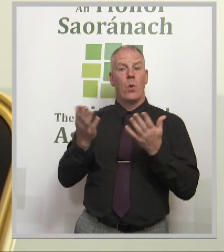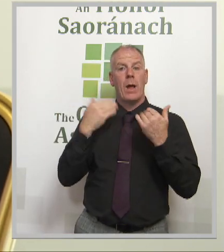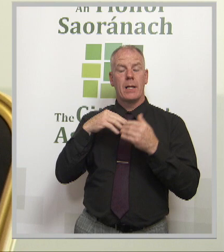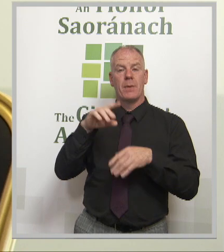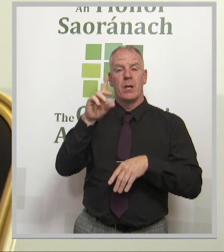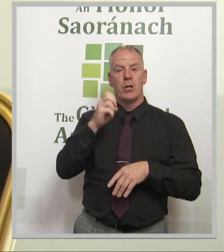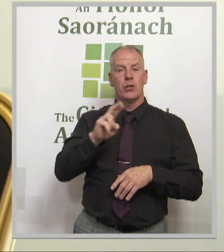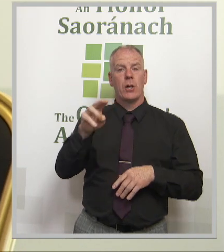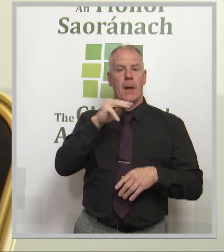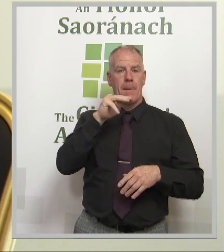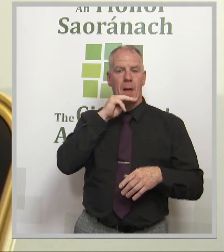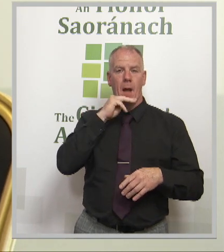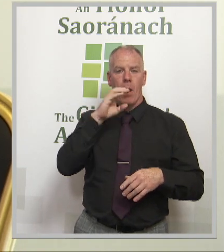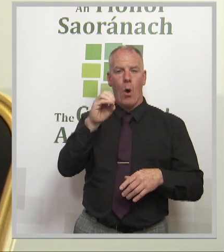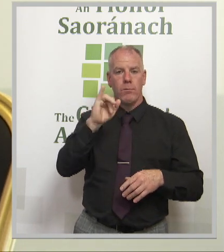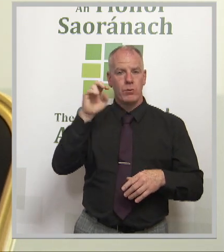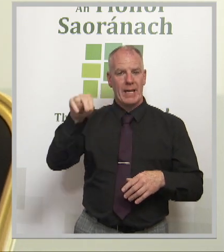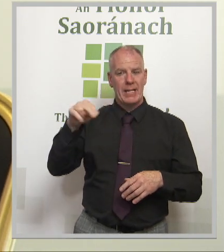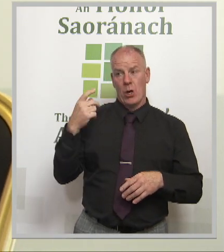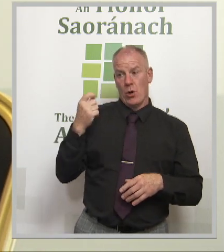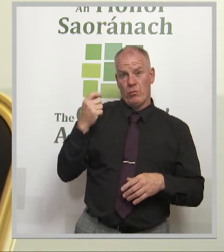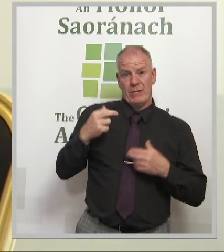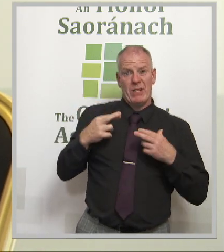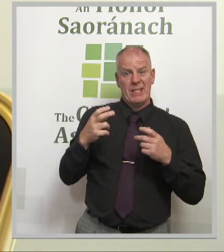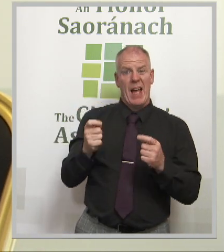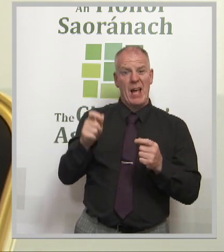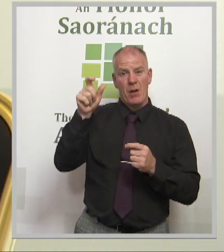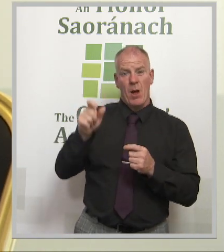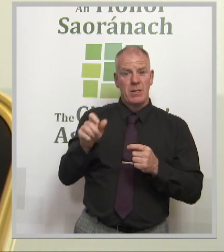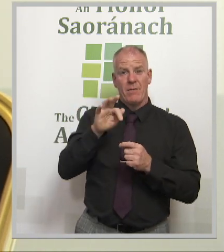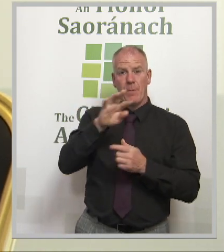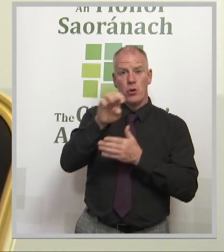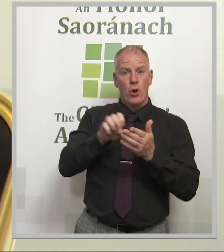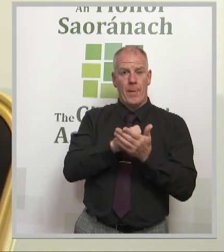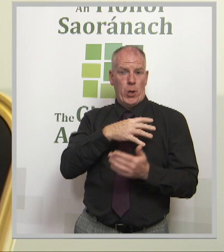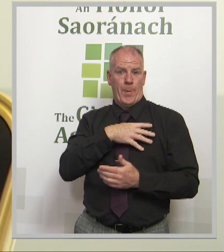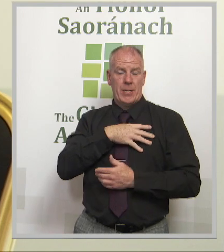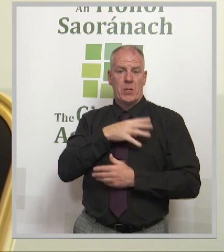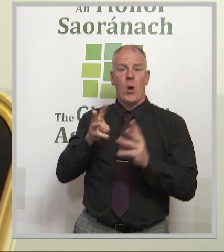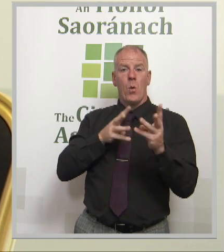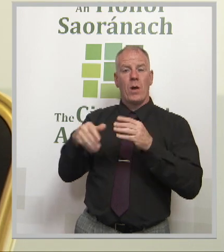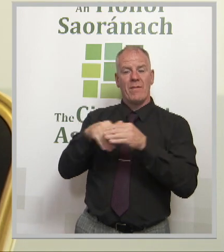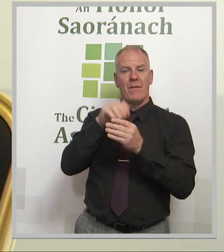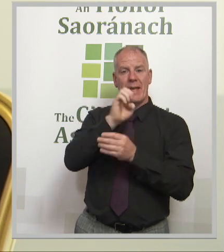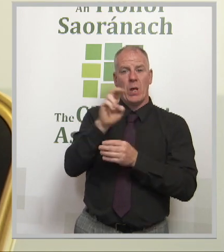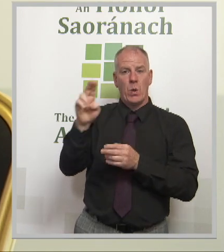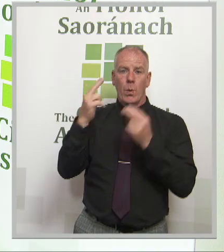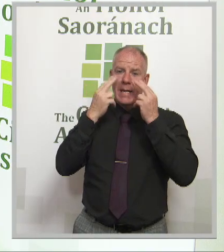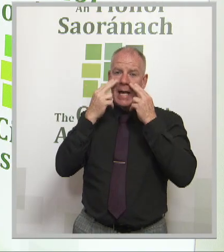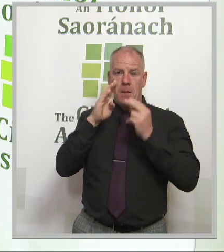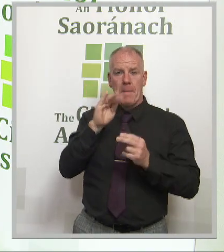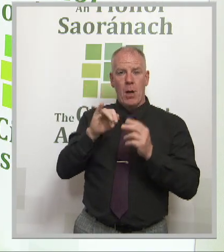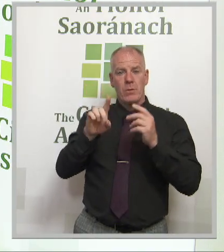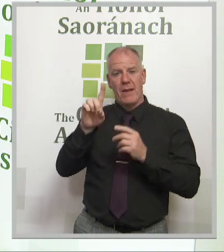Micheál O'Briain, who is a recently retired official from the European Commission, where he spent almost 30 years working on EU nature and